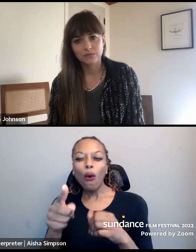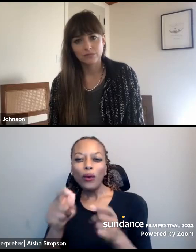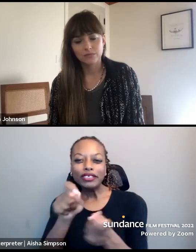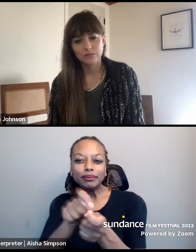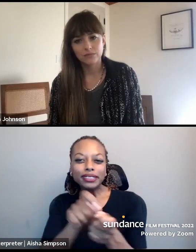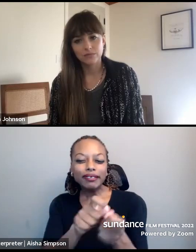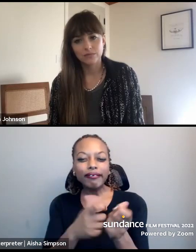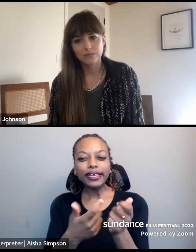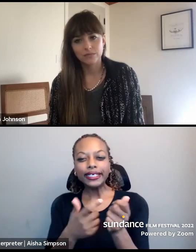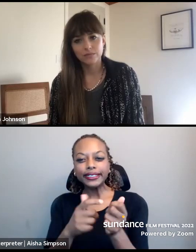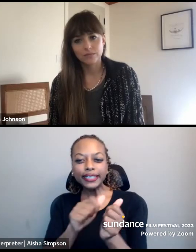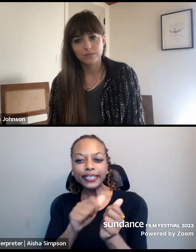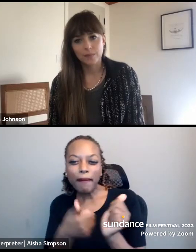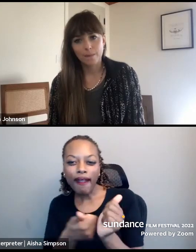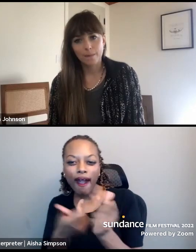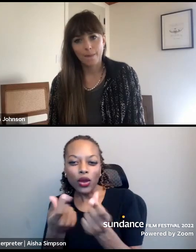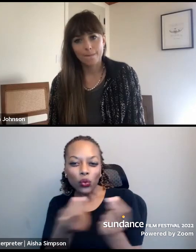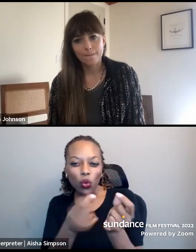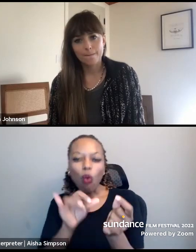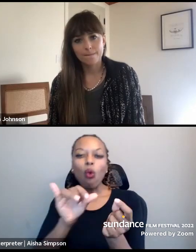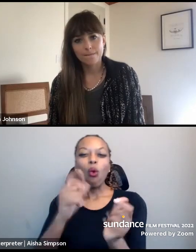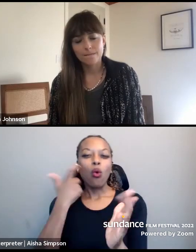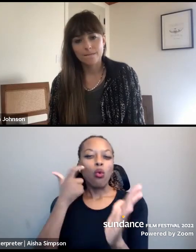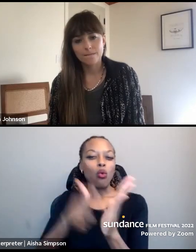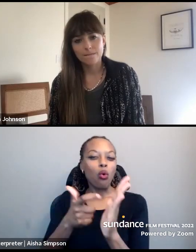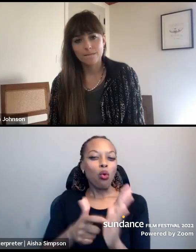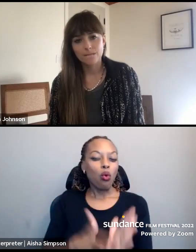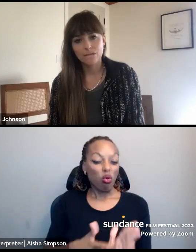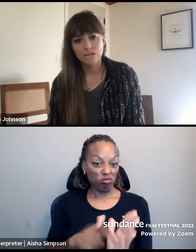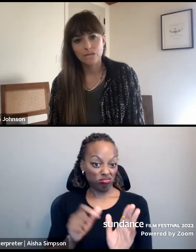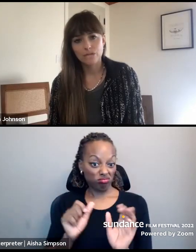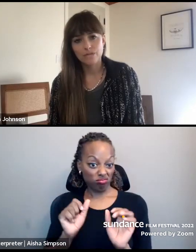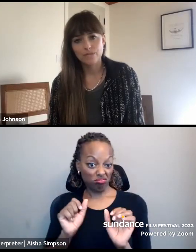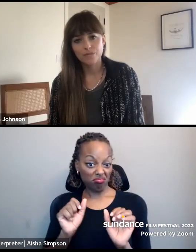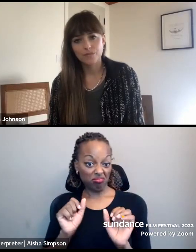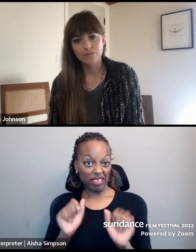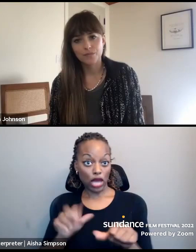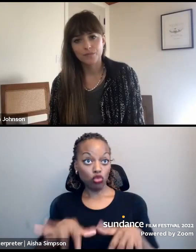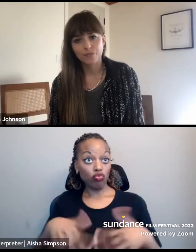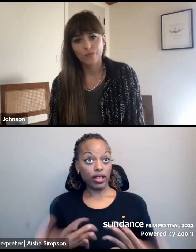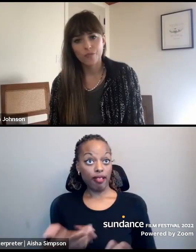as people who know this industry when you want to just relax and enjoy something that you're watching?